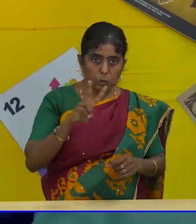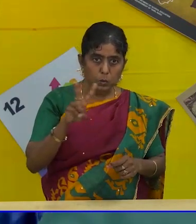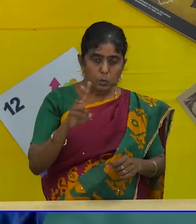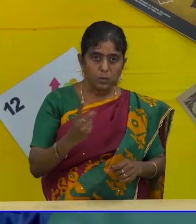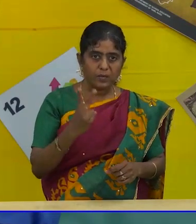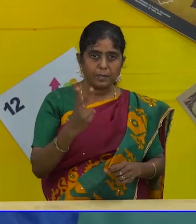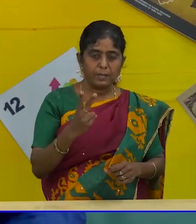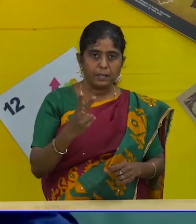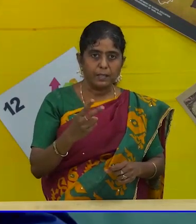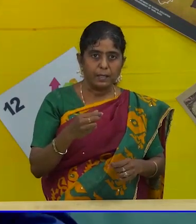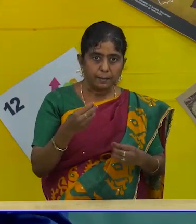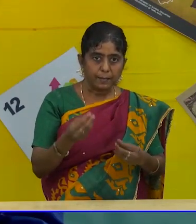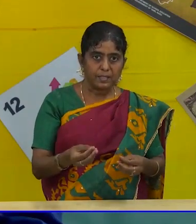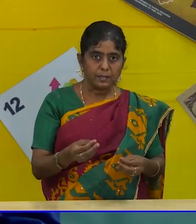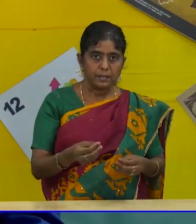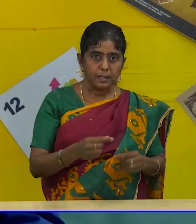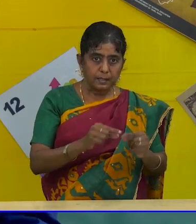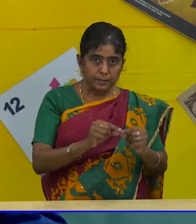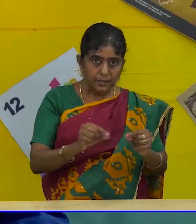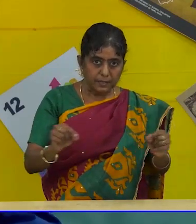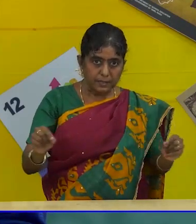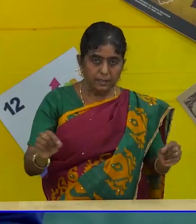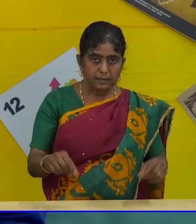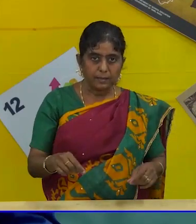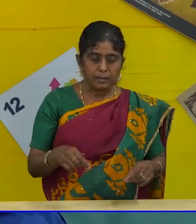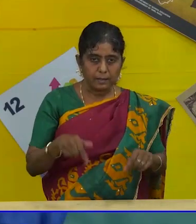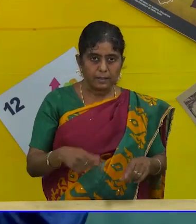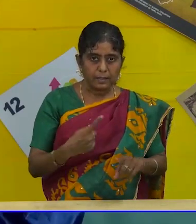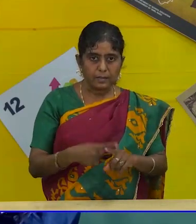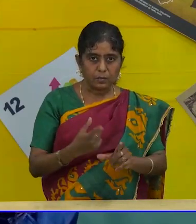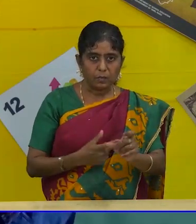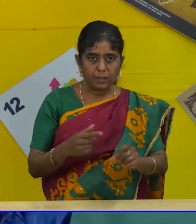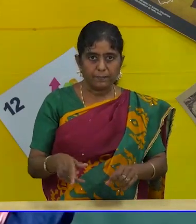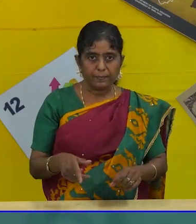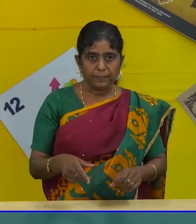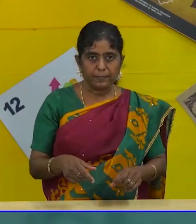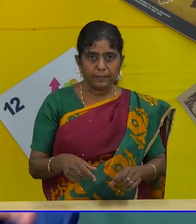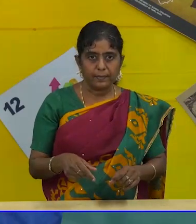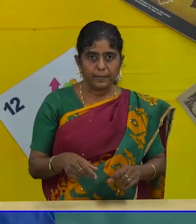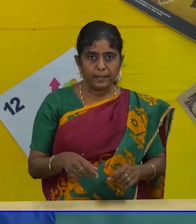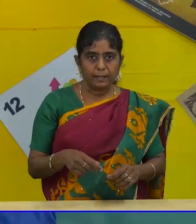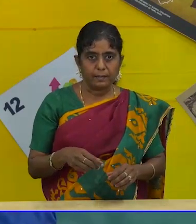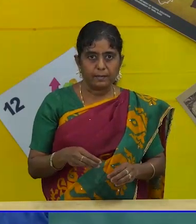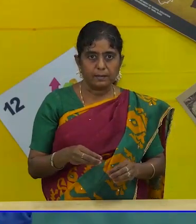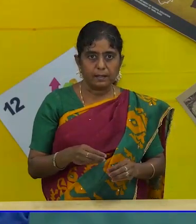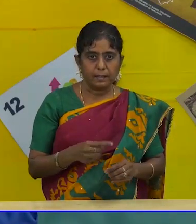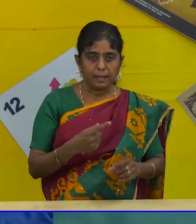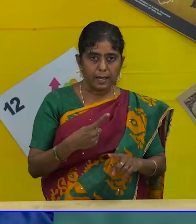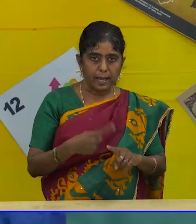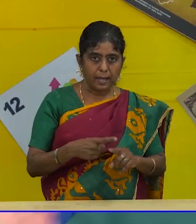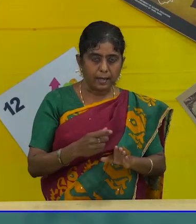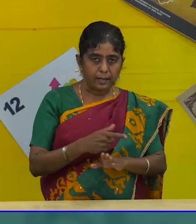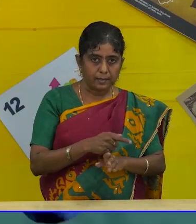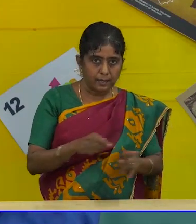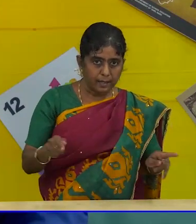two variables represents a straight line in the xy plane. In the xy plane means the plane should consist of